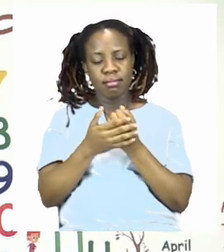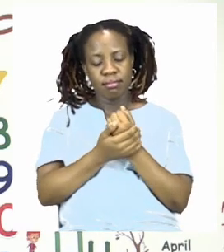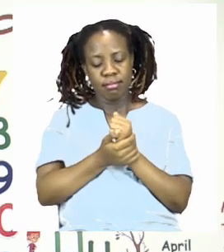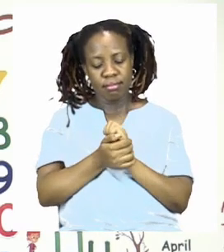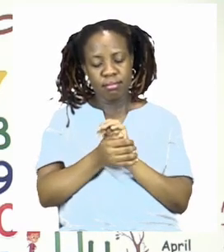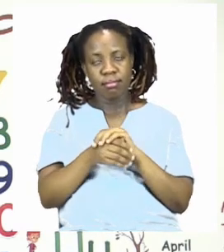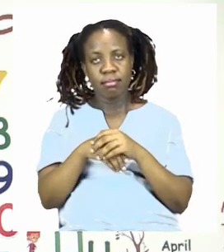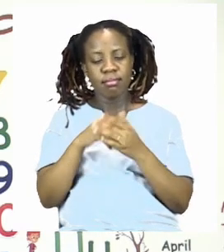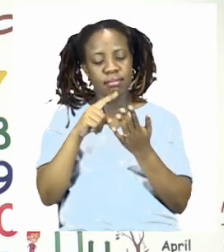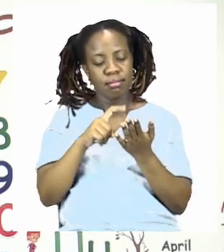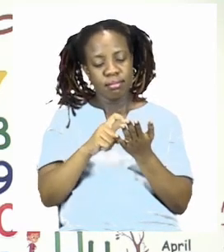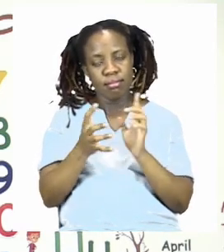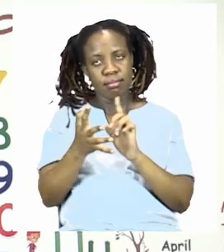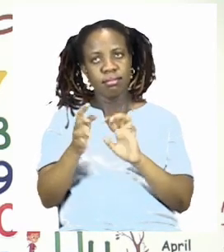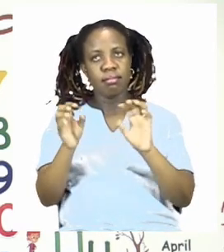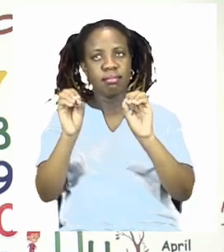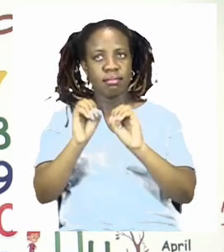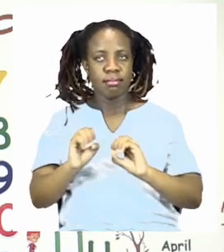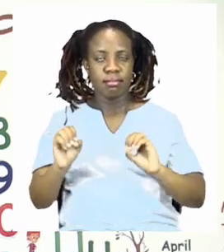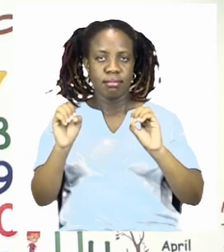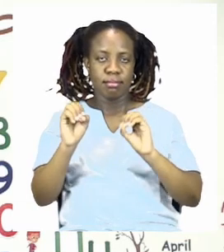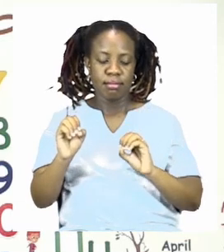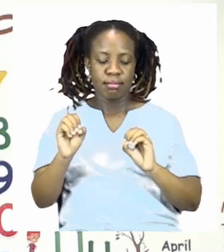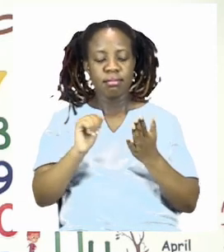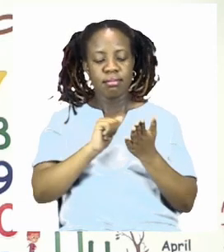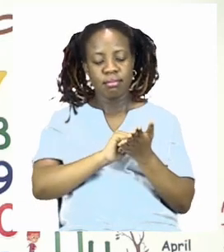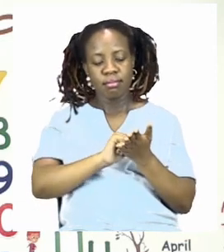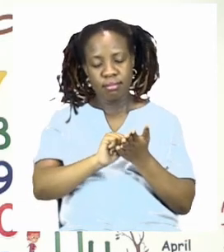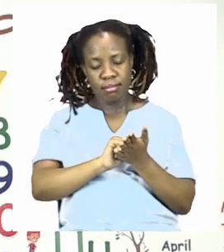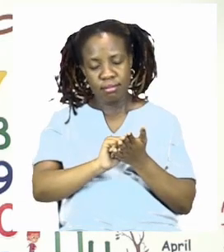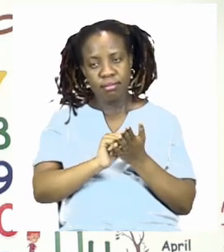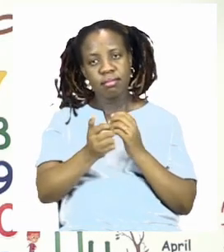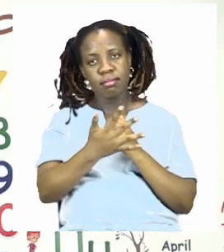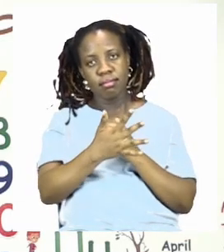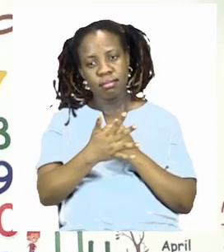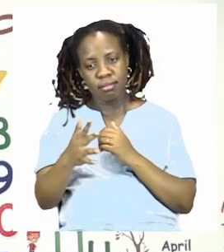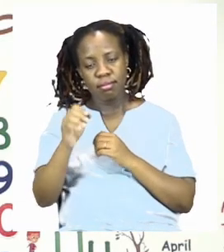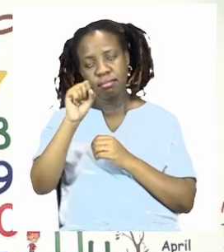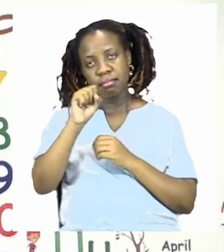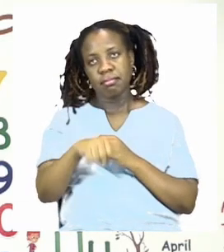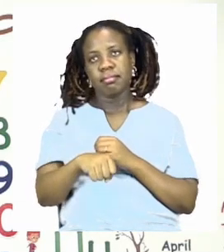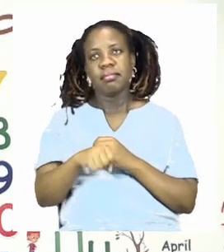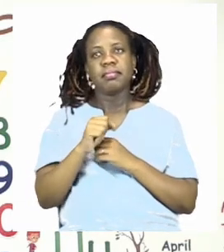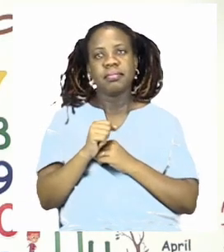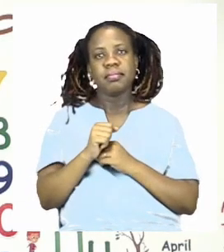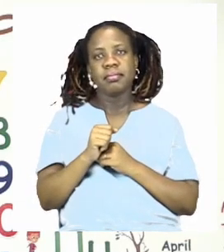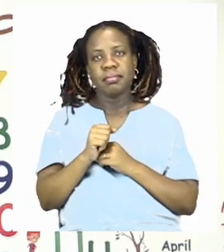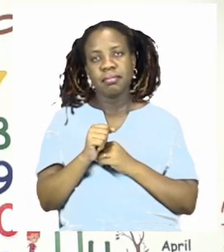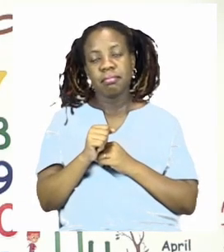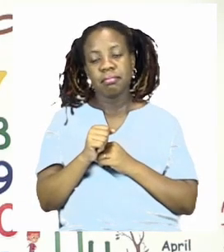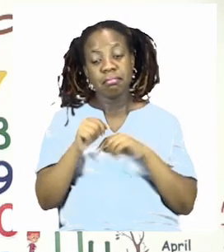have any sanitizer, remember you can wash your hands with soap and water. Now let's see